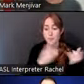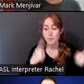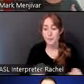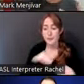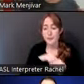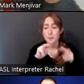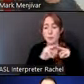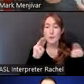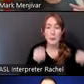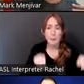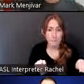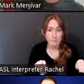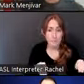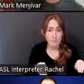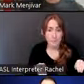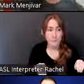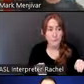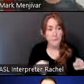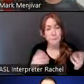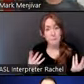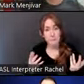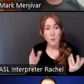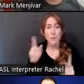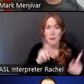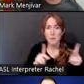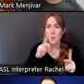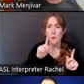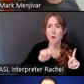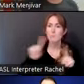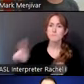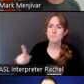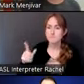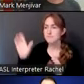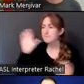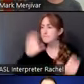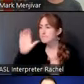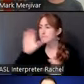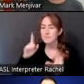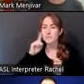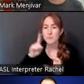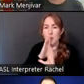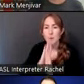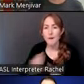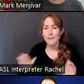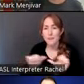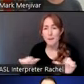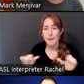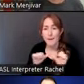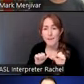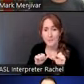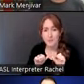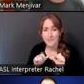at the opening, people were going out into the museum to find a hopefully quiet spot to record those interviews.